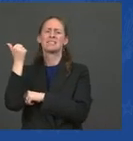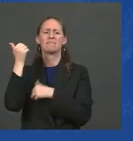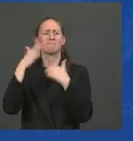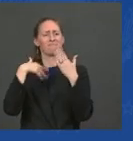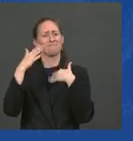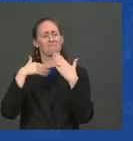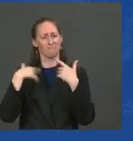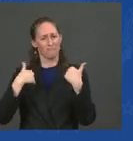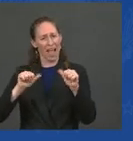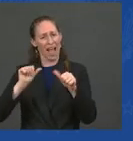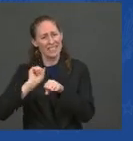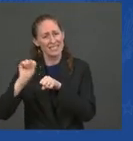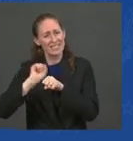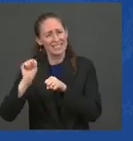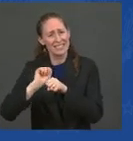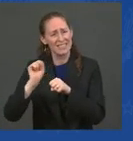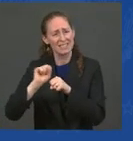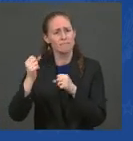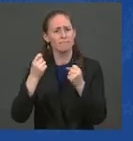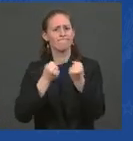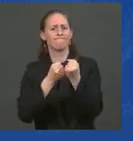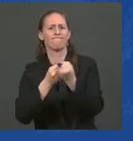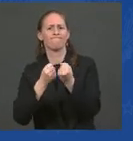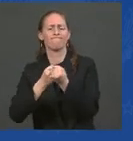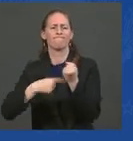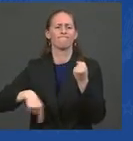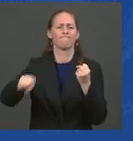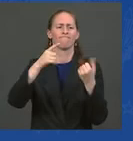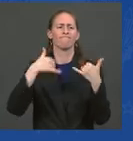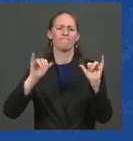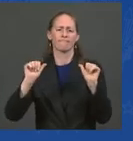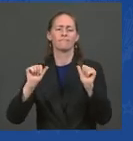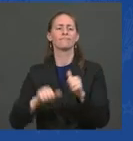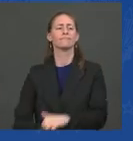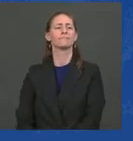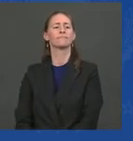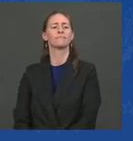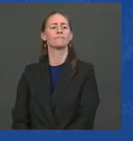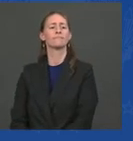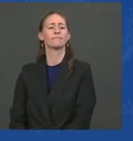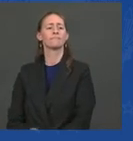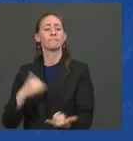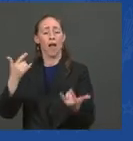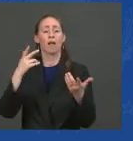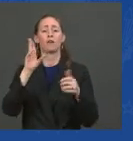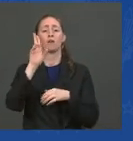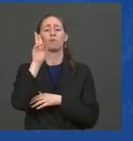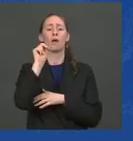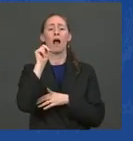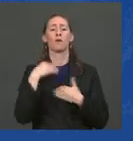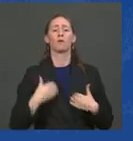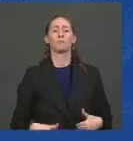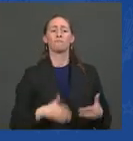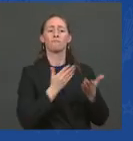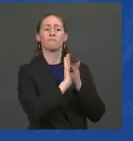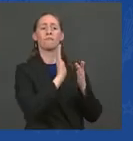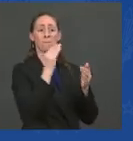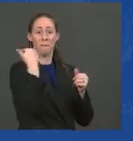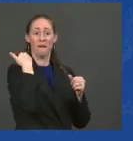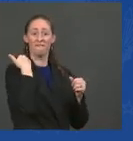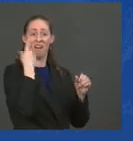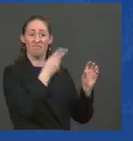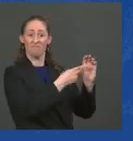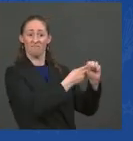challenges. We have rejoined the UN Human Rights Council, which we walked away from. The United